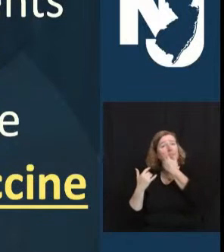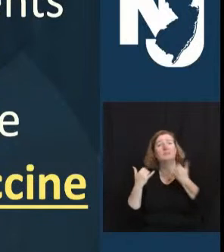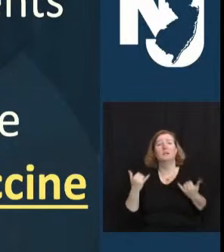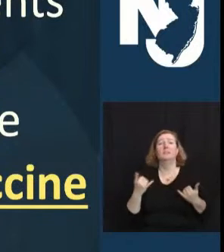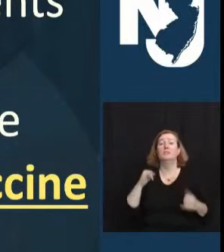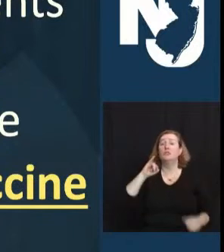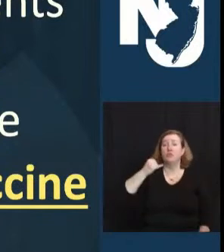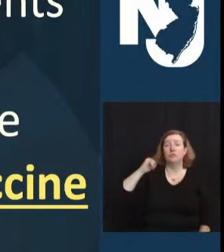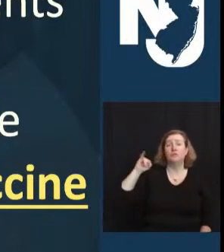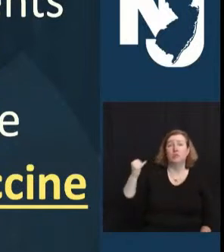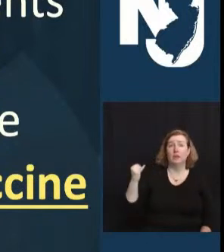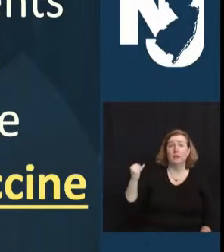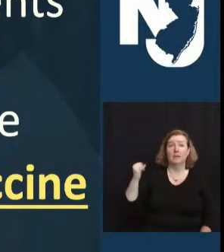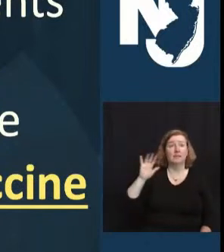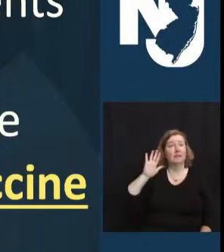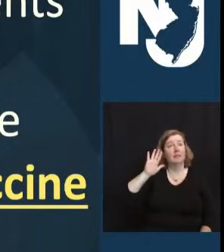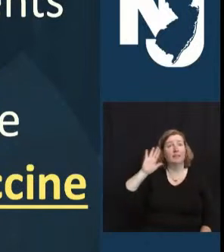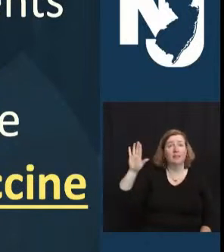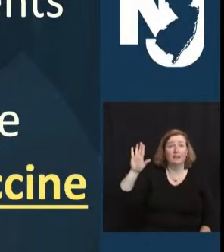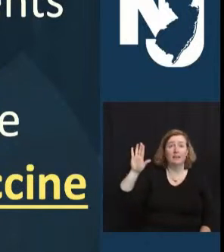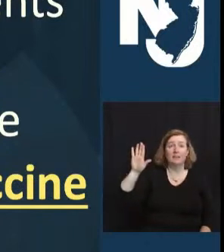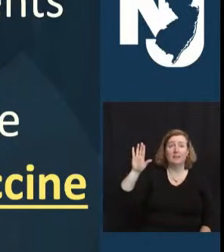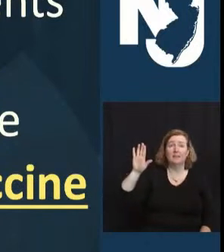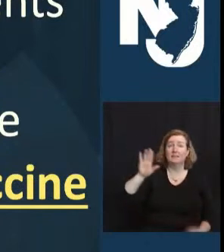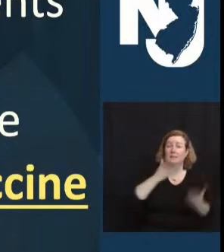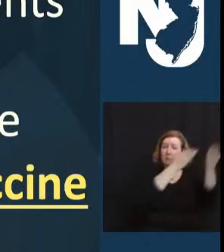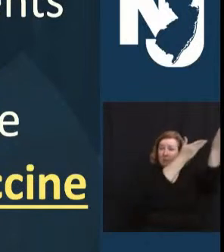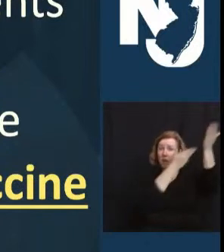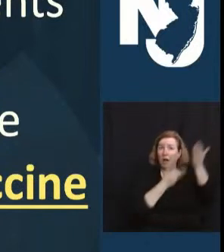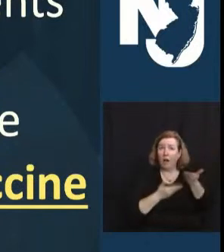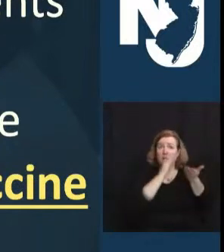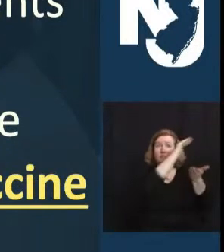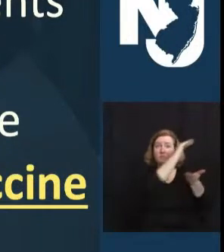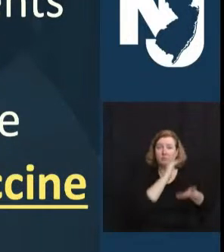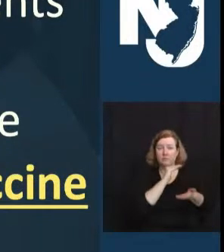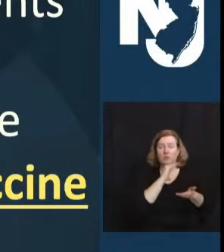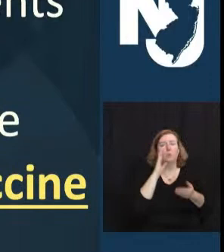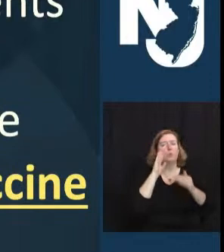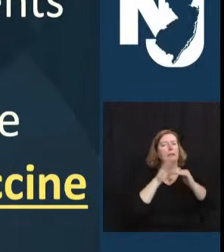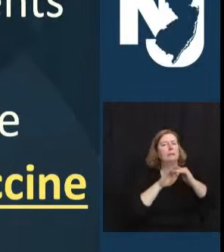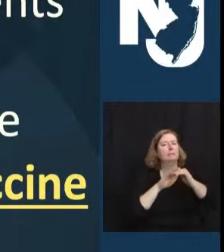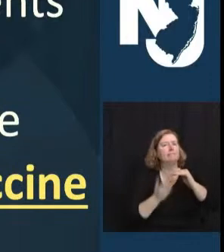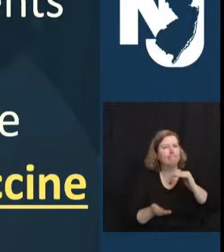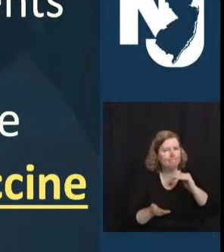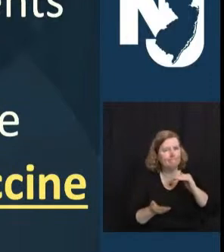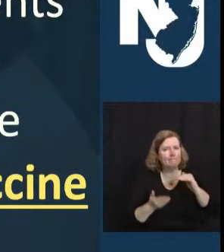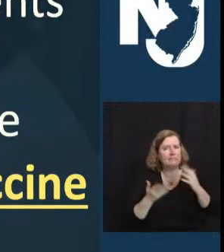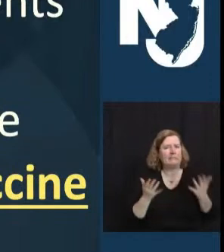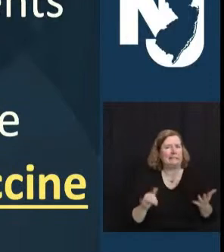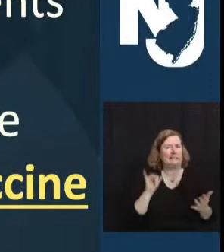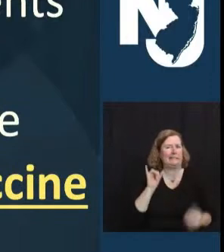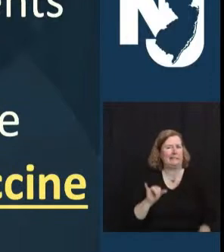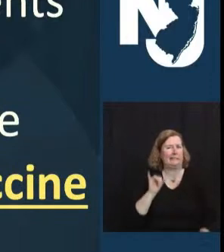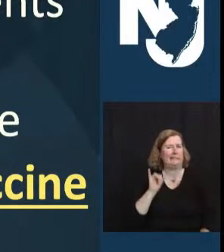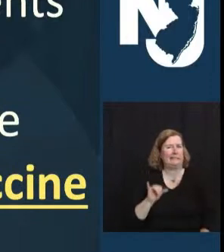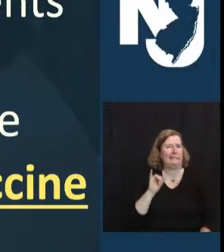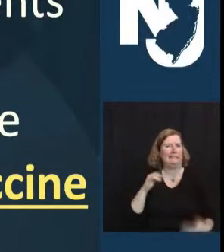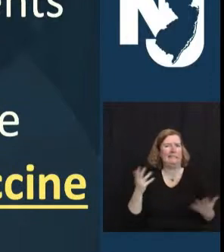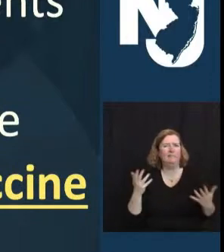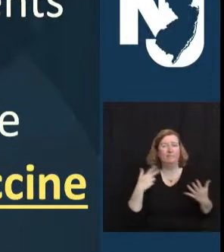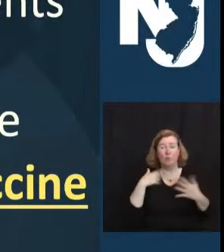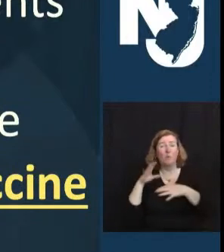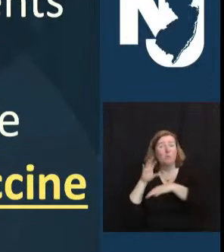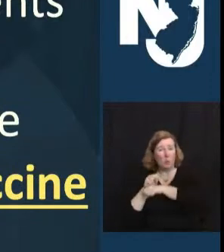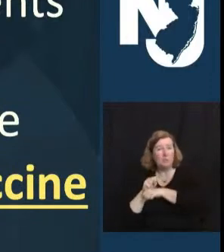went up so dramatically this week is going to be down for at least the next couple of weeks. So there are available appointments now. They're probably not going to